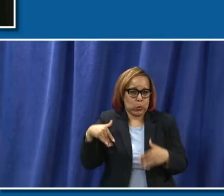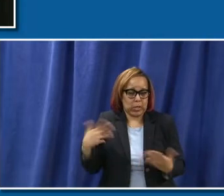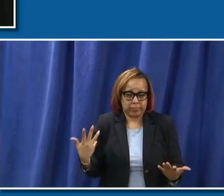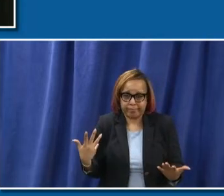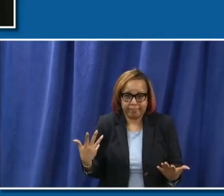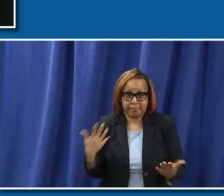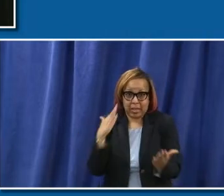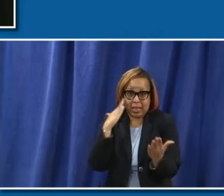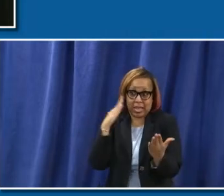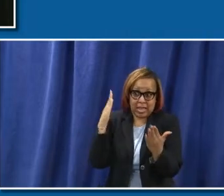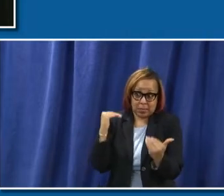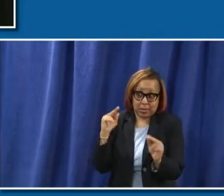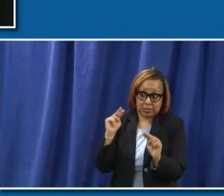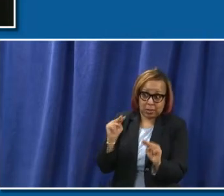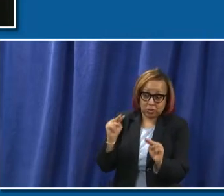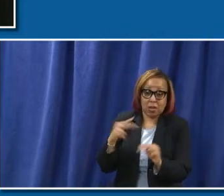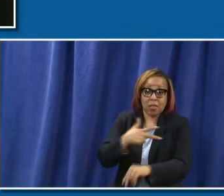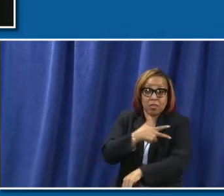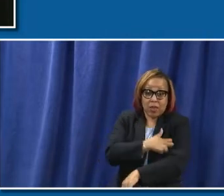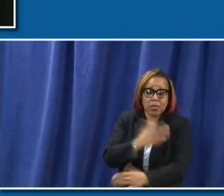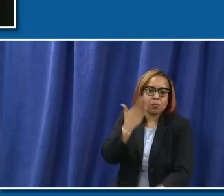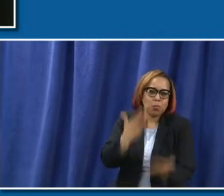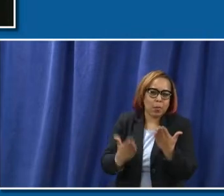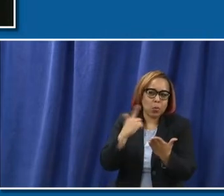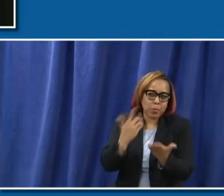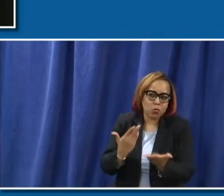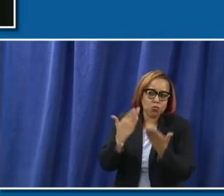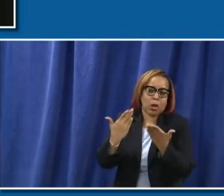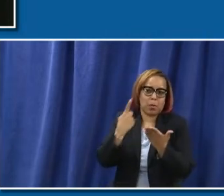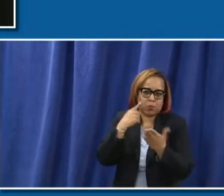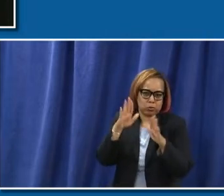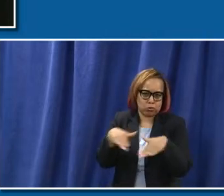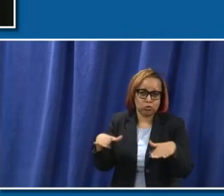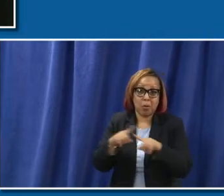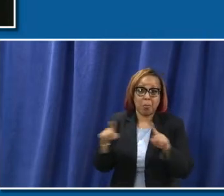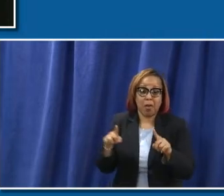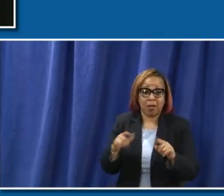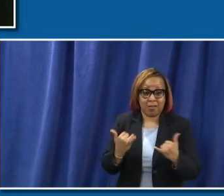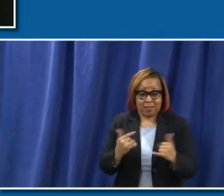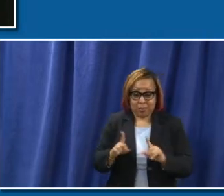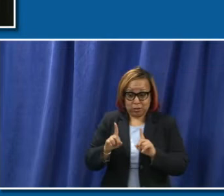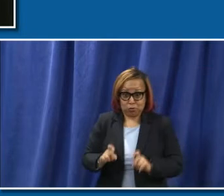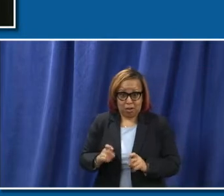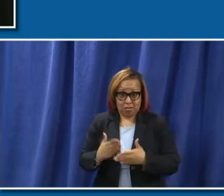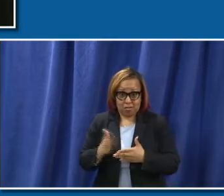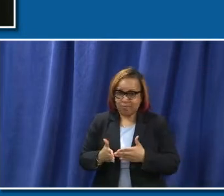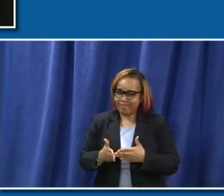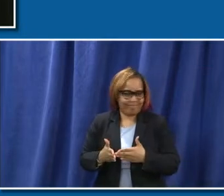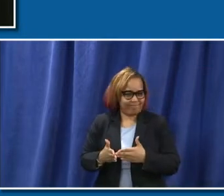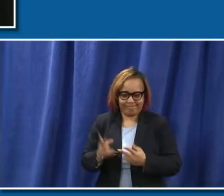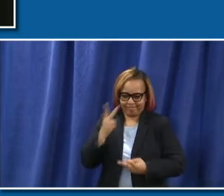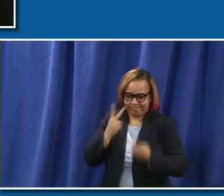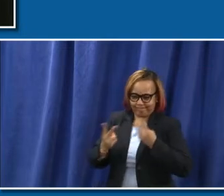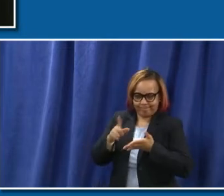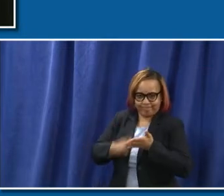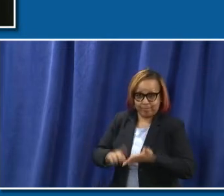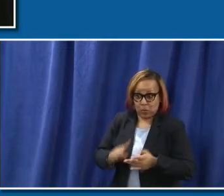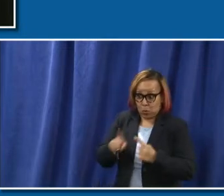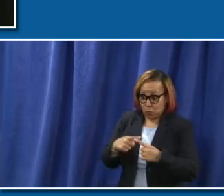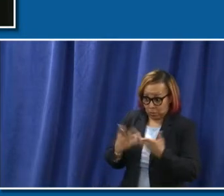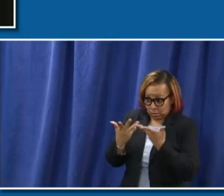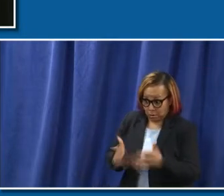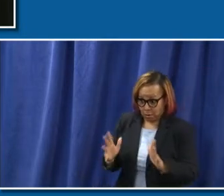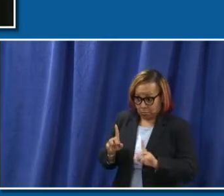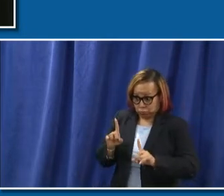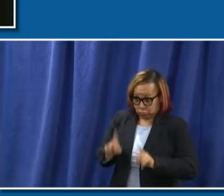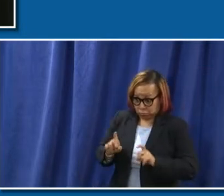The expectation is that the vaccine will probably be recommended for children, but the trials are not done. And only when those trials are